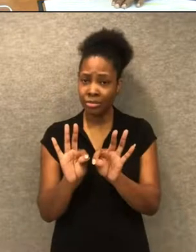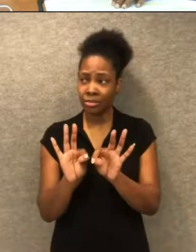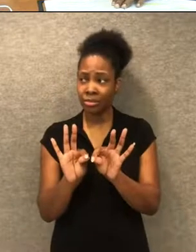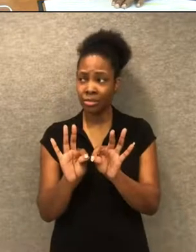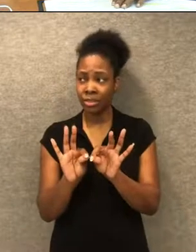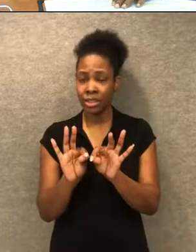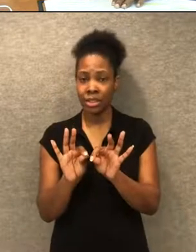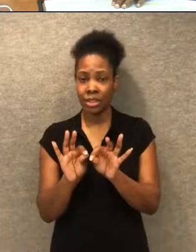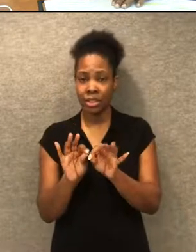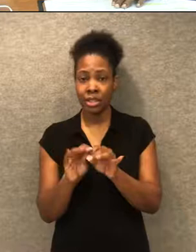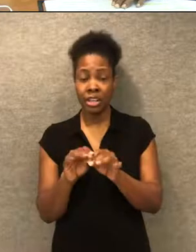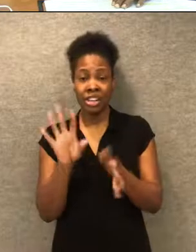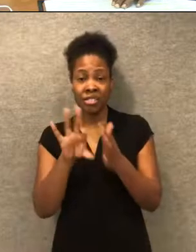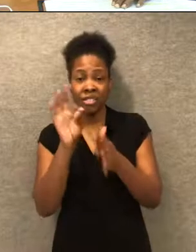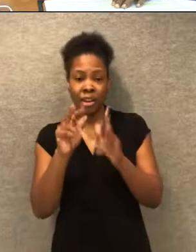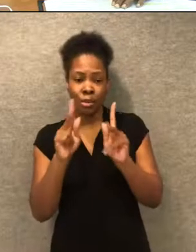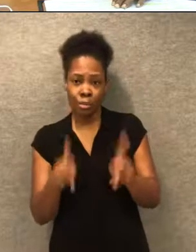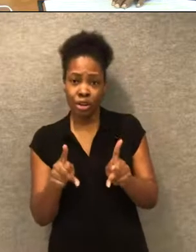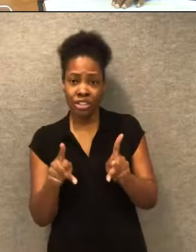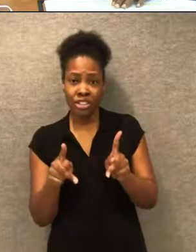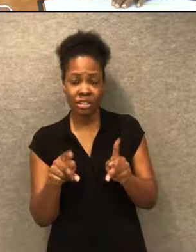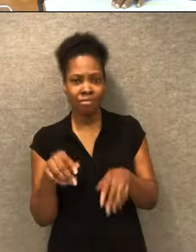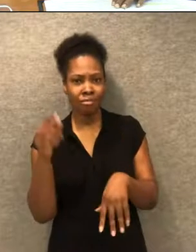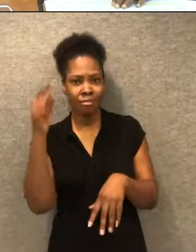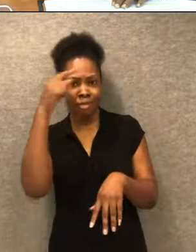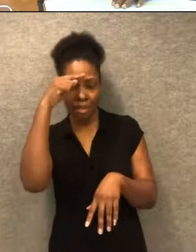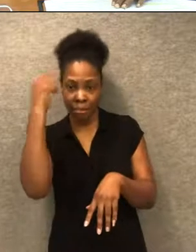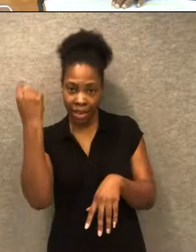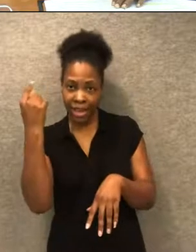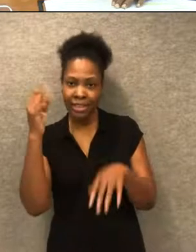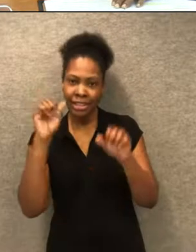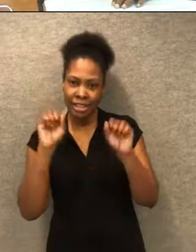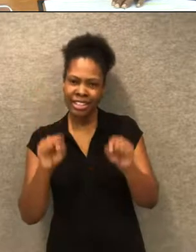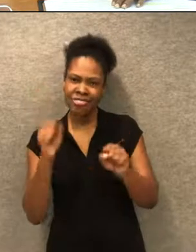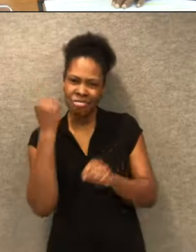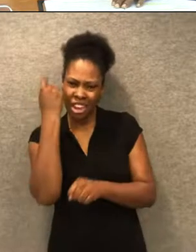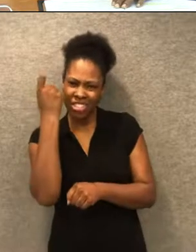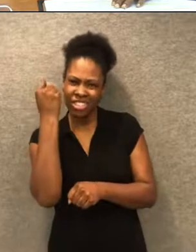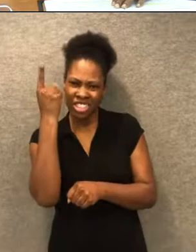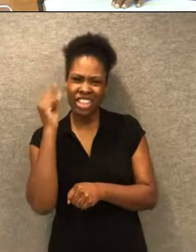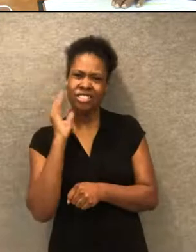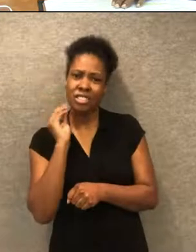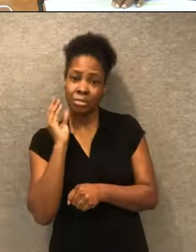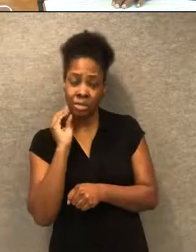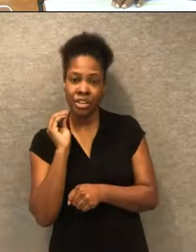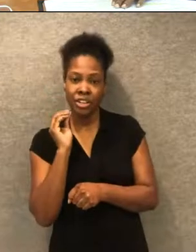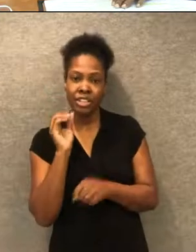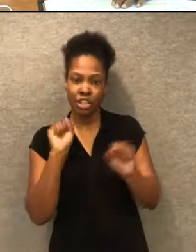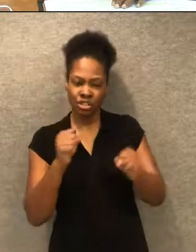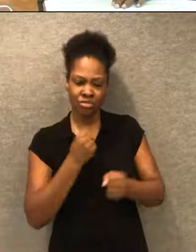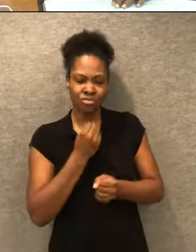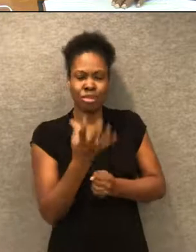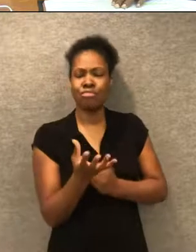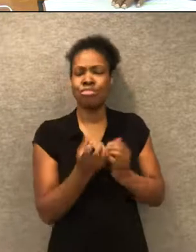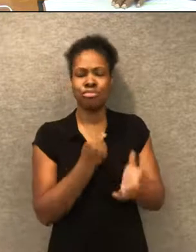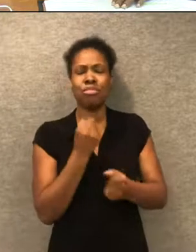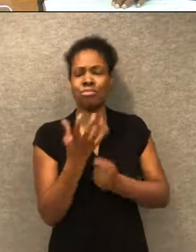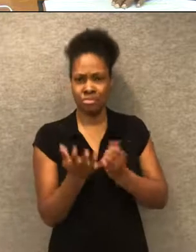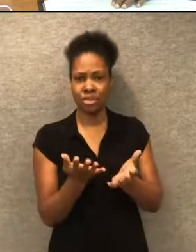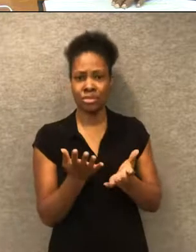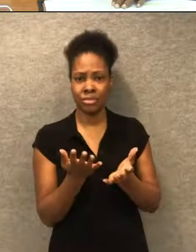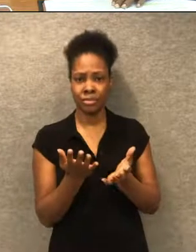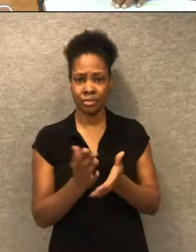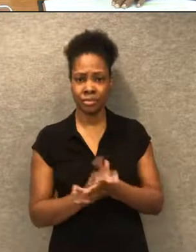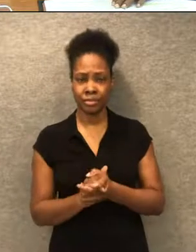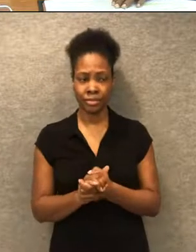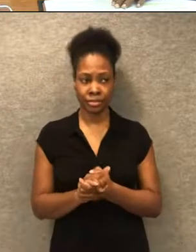clinicians of color that can understand that experience and create a space to talk about those experiences. Right, right. And I agree with that.